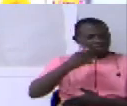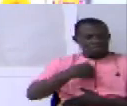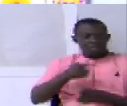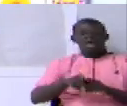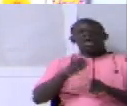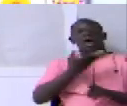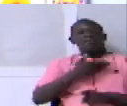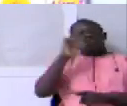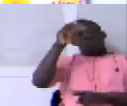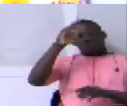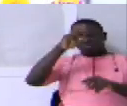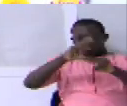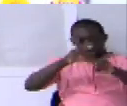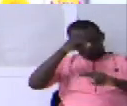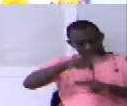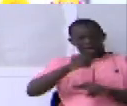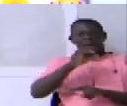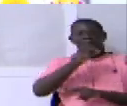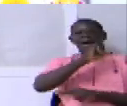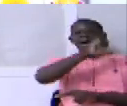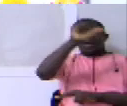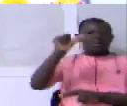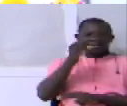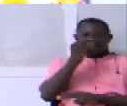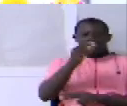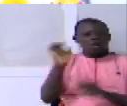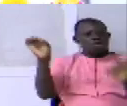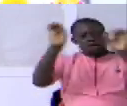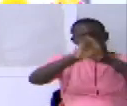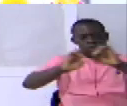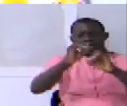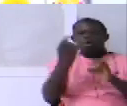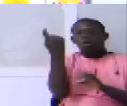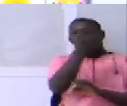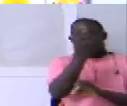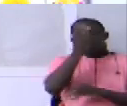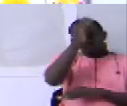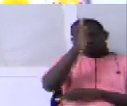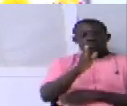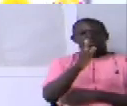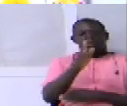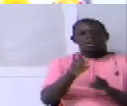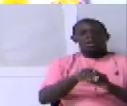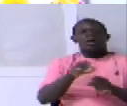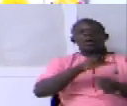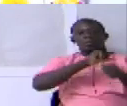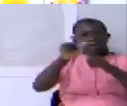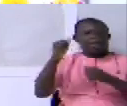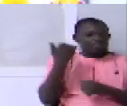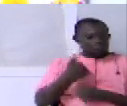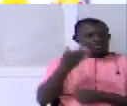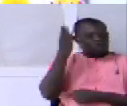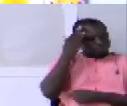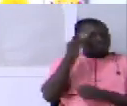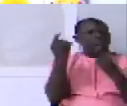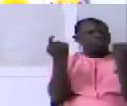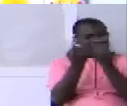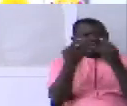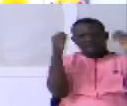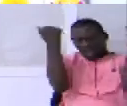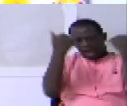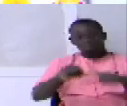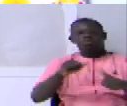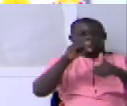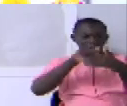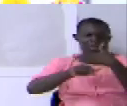nothing but the truth. So things have happened. Let people know that things have happened. Lafta man ko indile jang wala nyinti